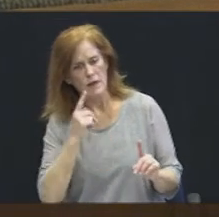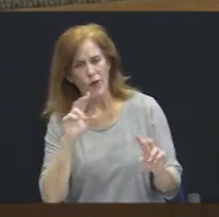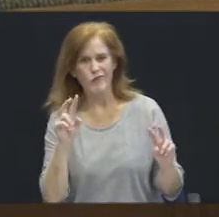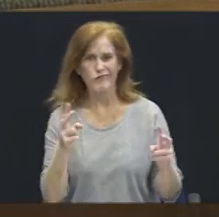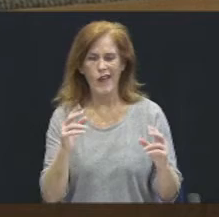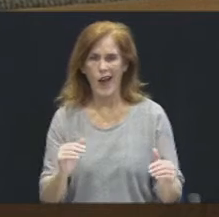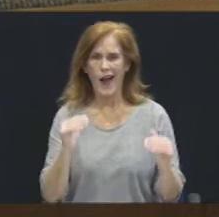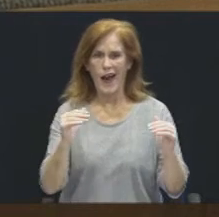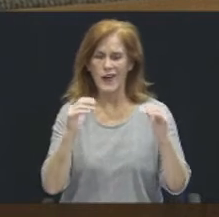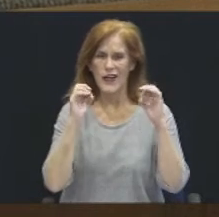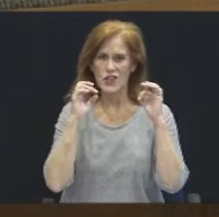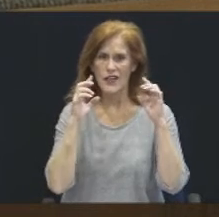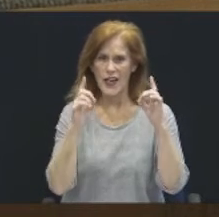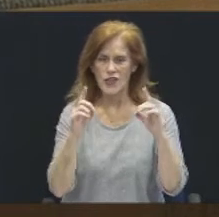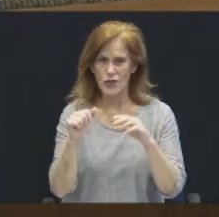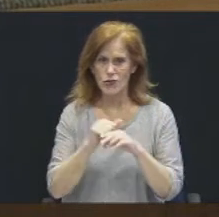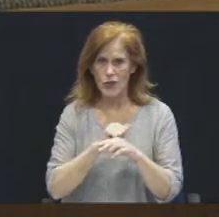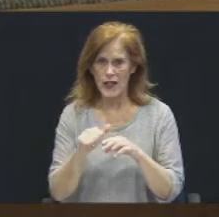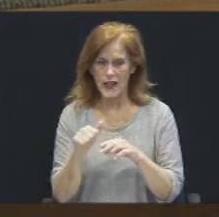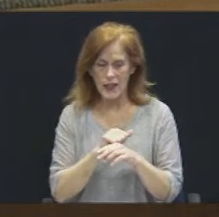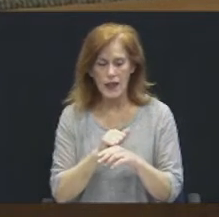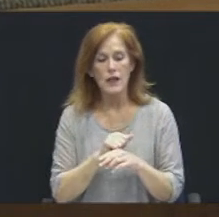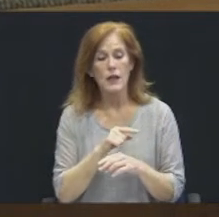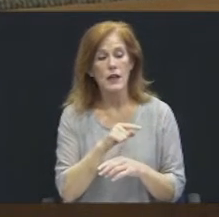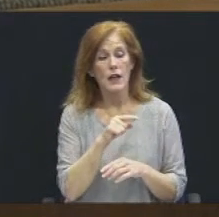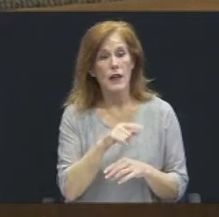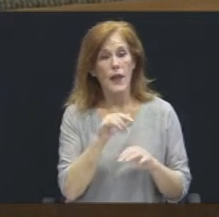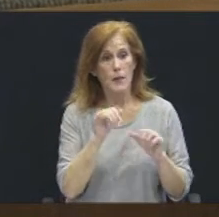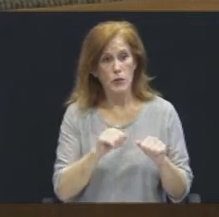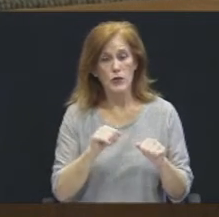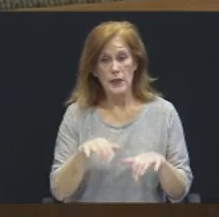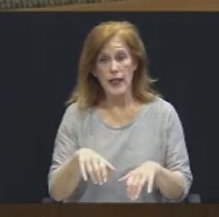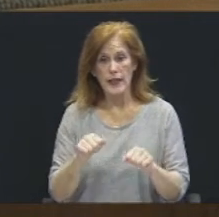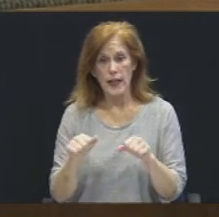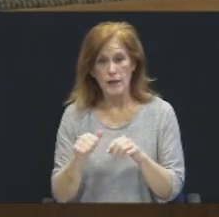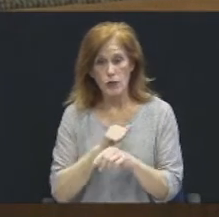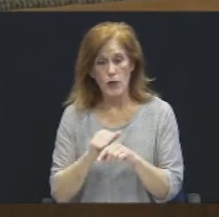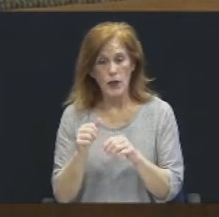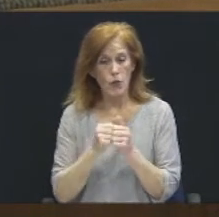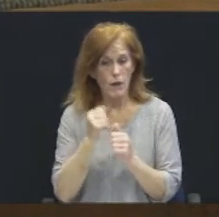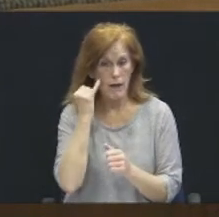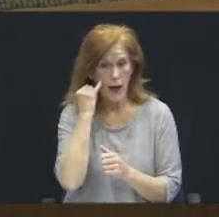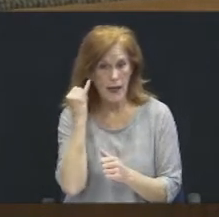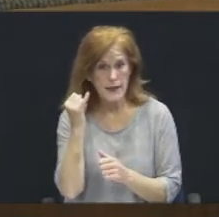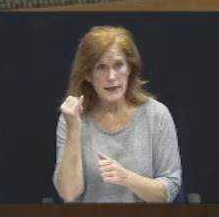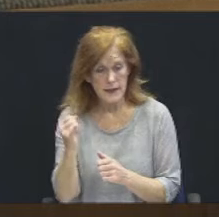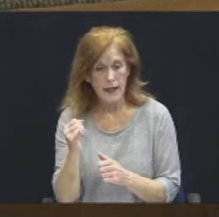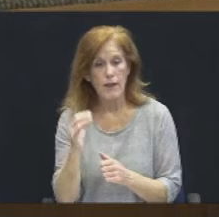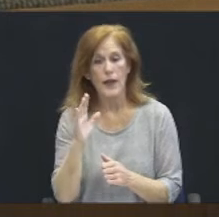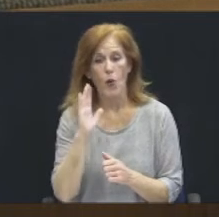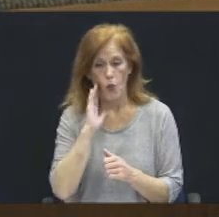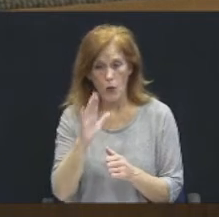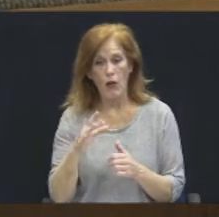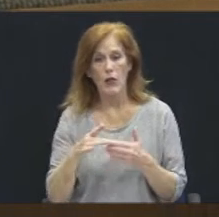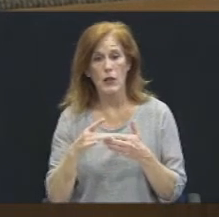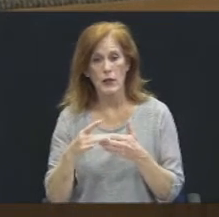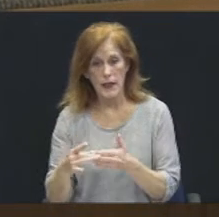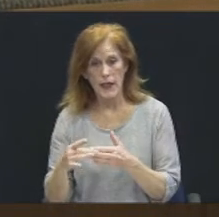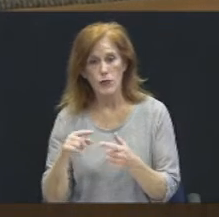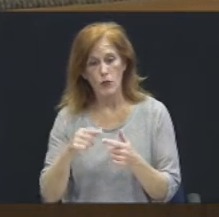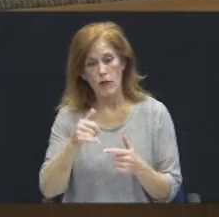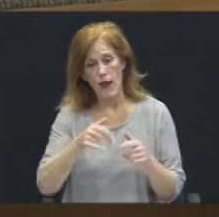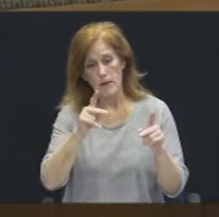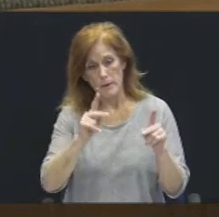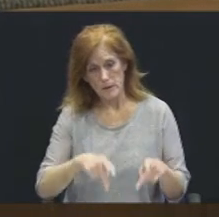education training to get that training with the idea that it would lead to them being able